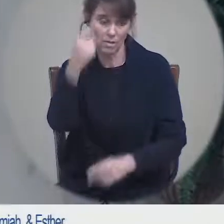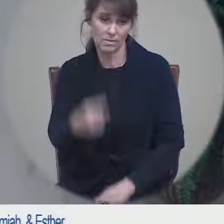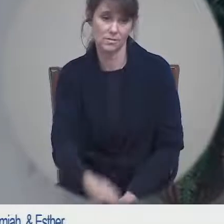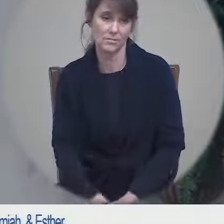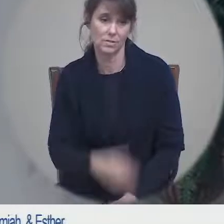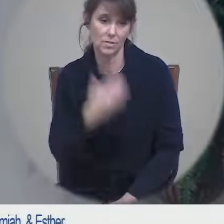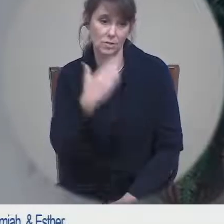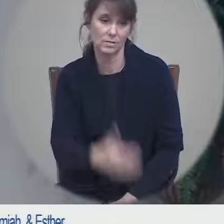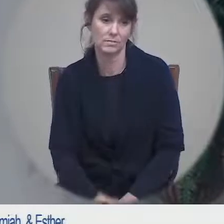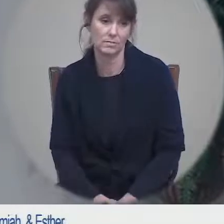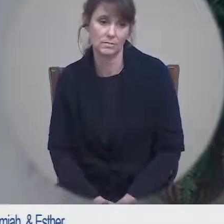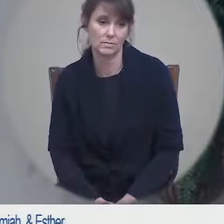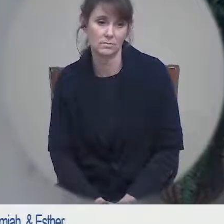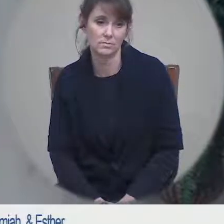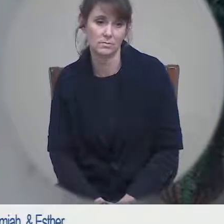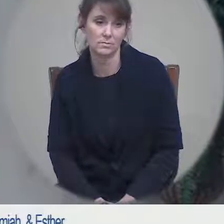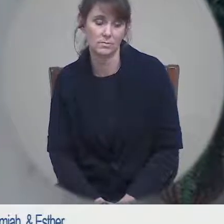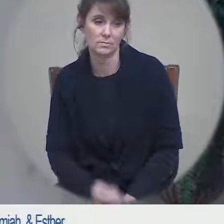else?